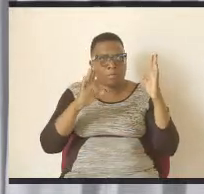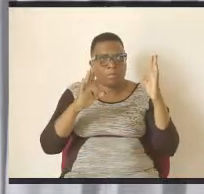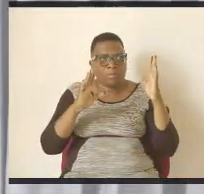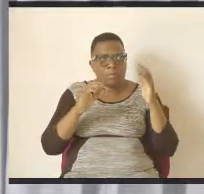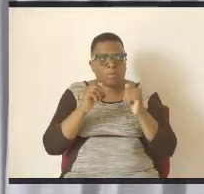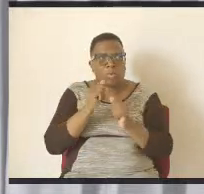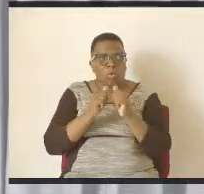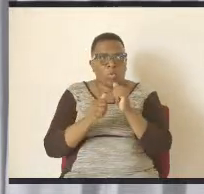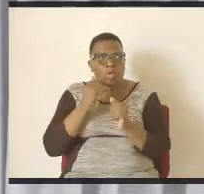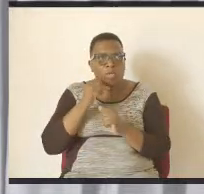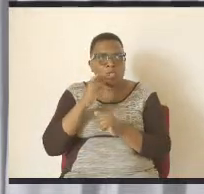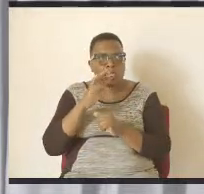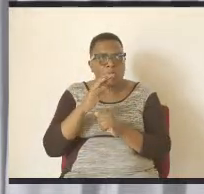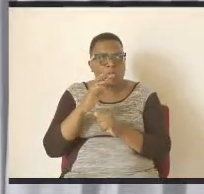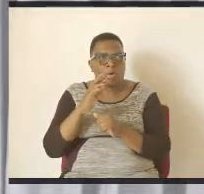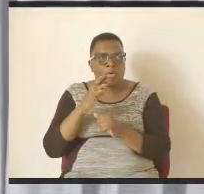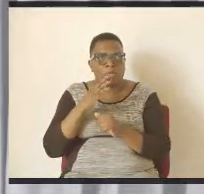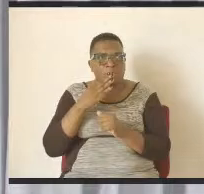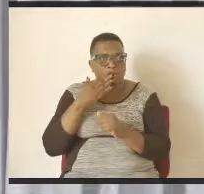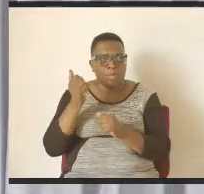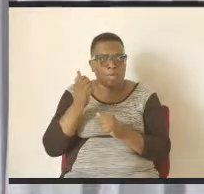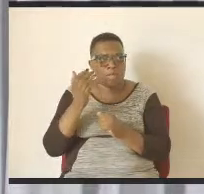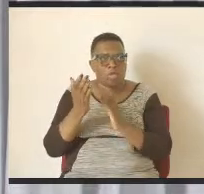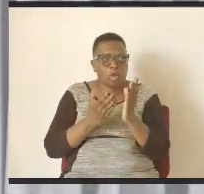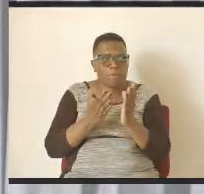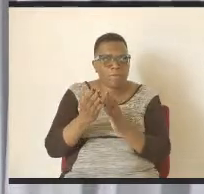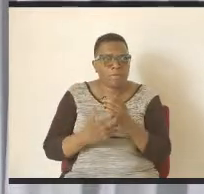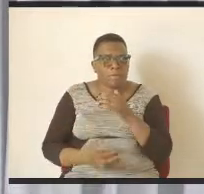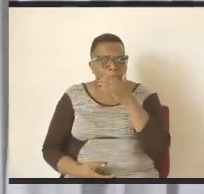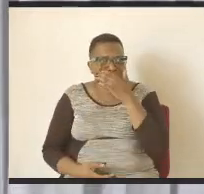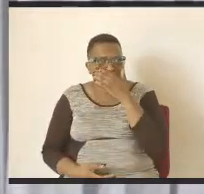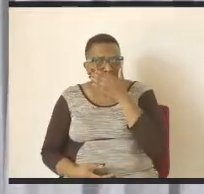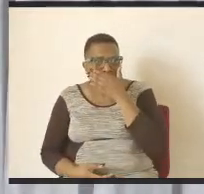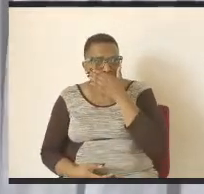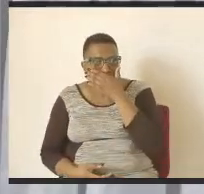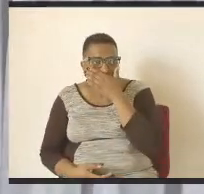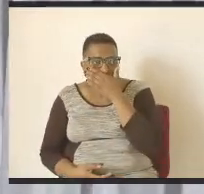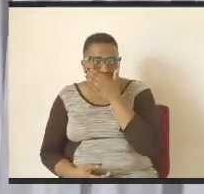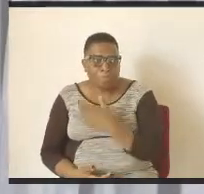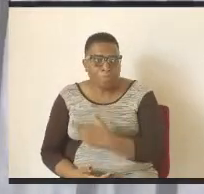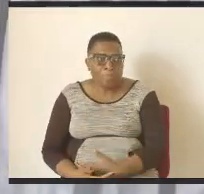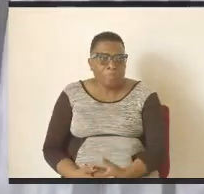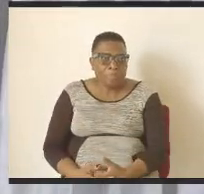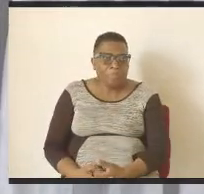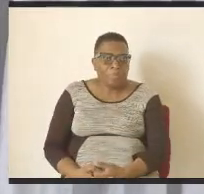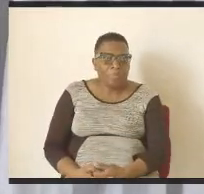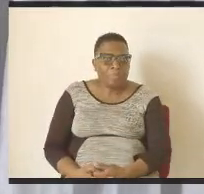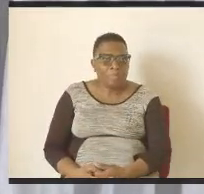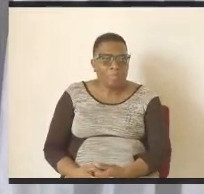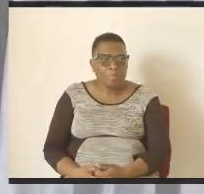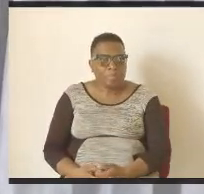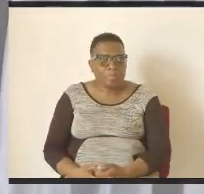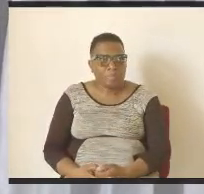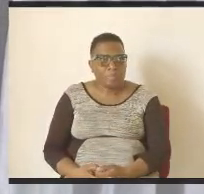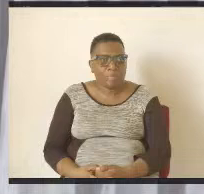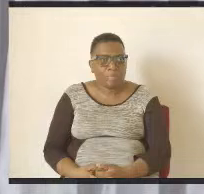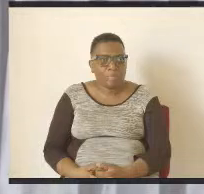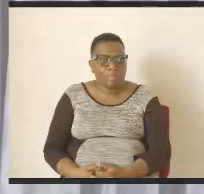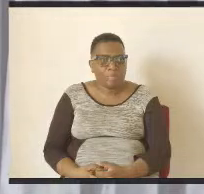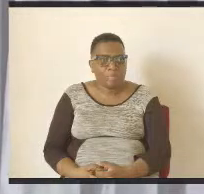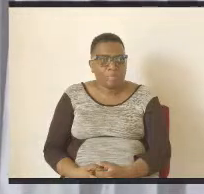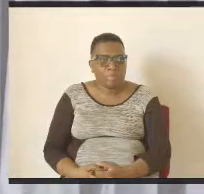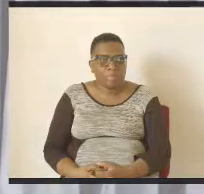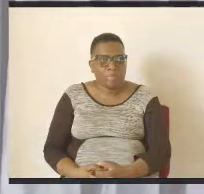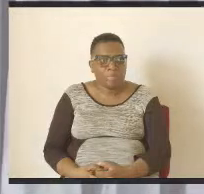acceptable to God, which is our what? Our reasonable service.